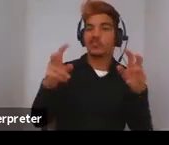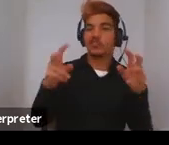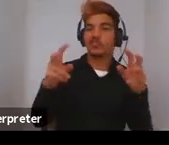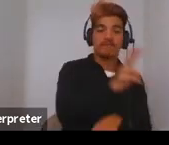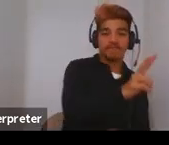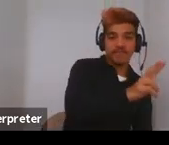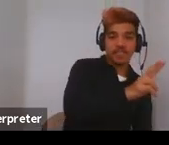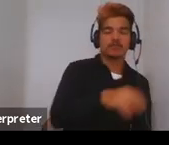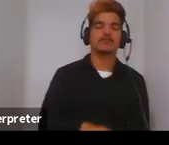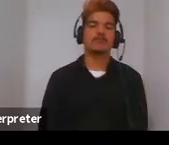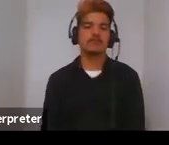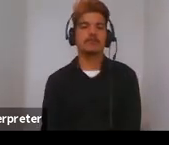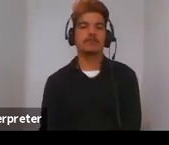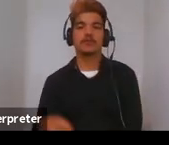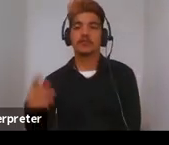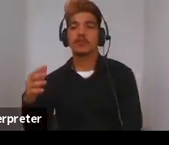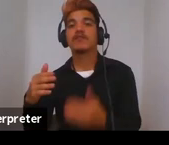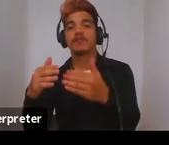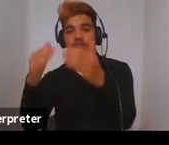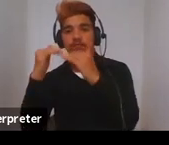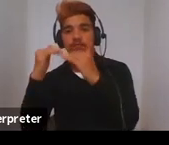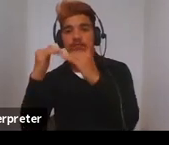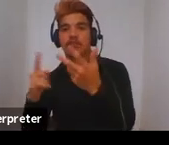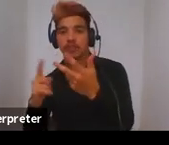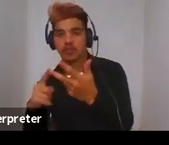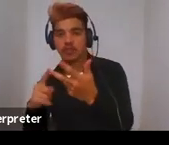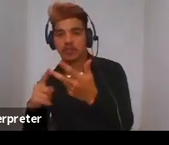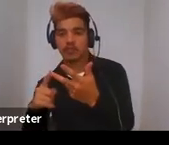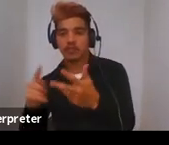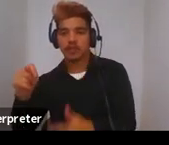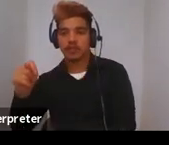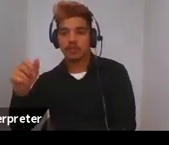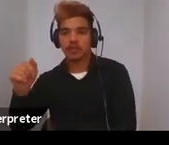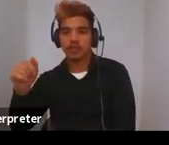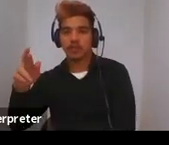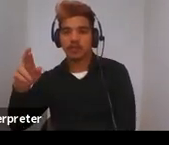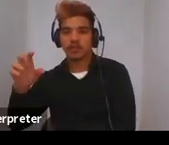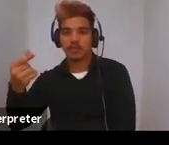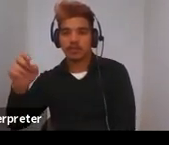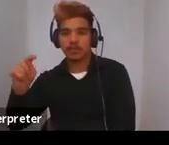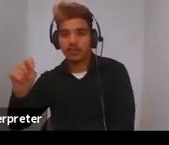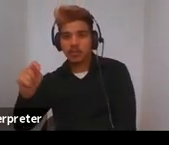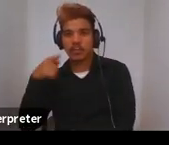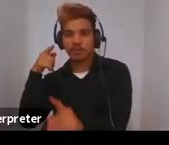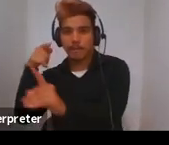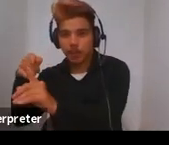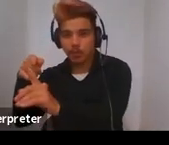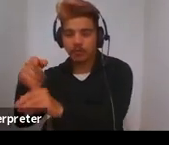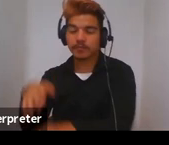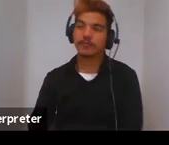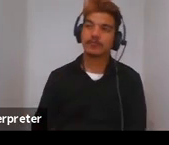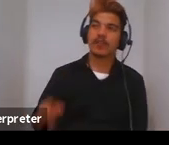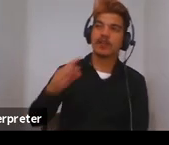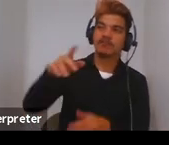victim. Further is the term target, and that comes up in a lot of our work around sexual